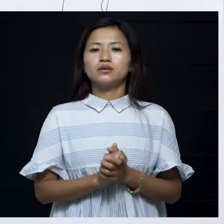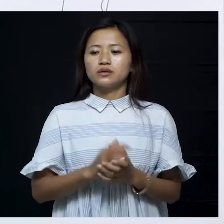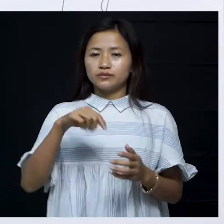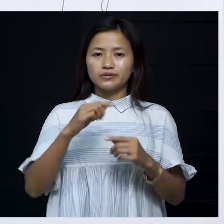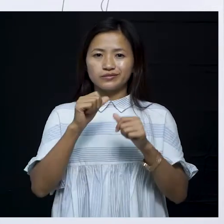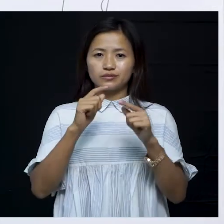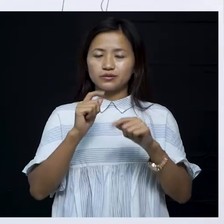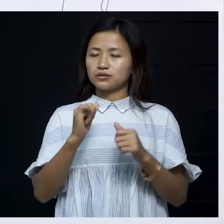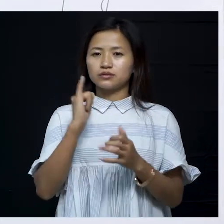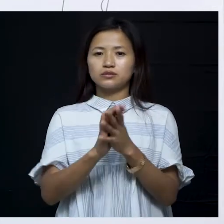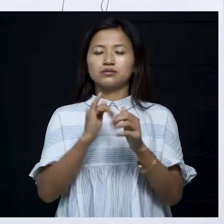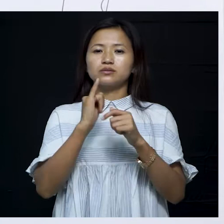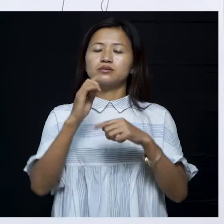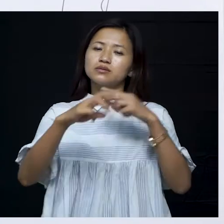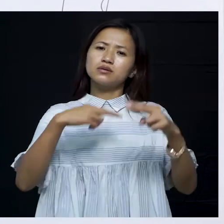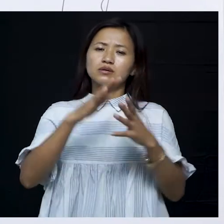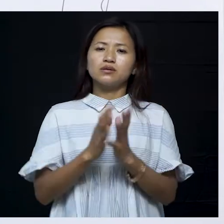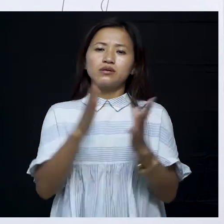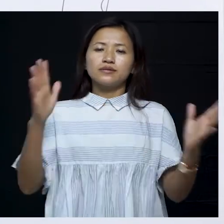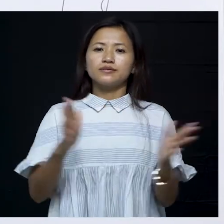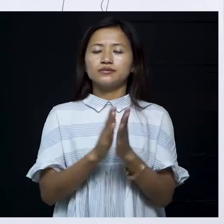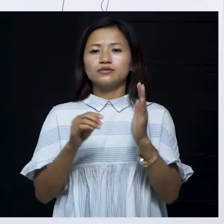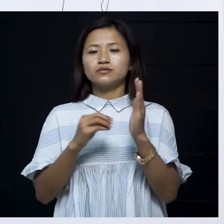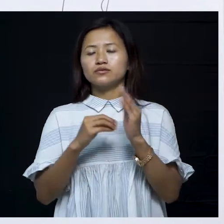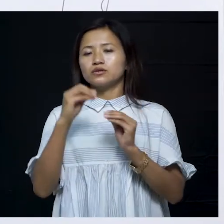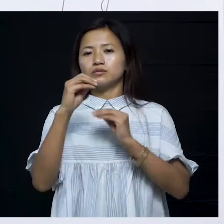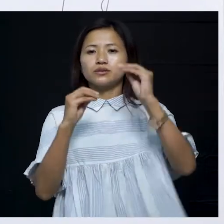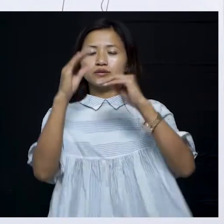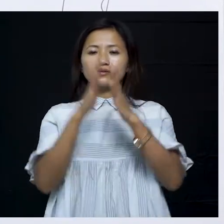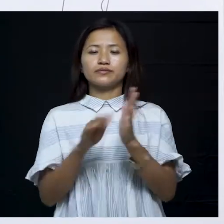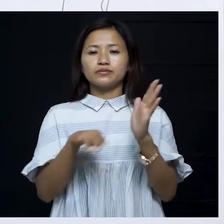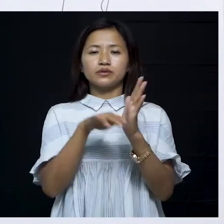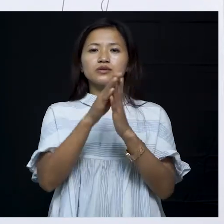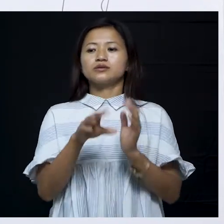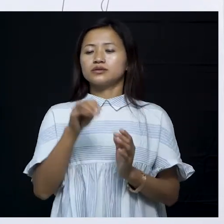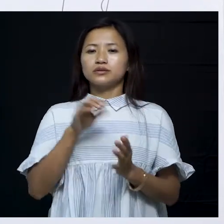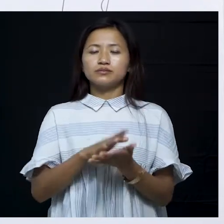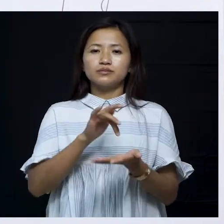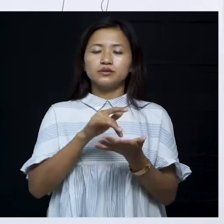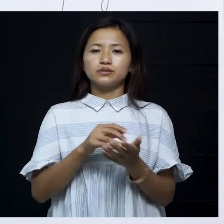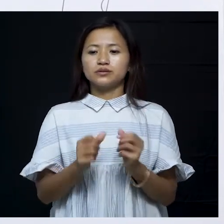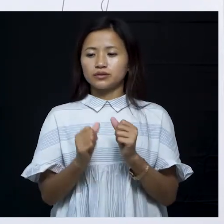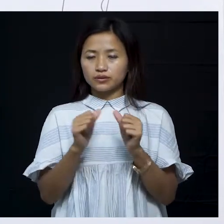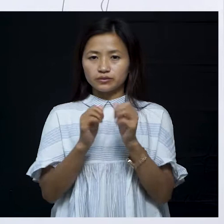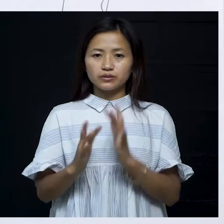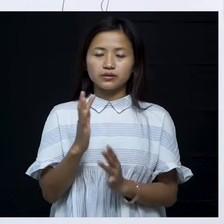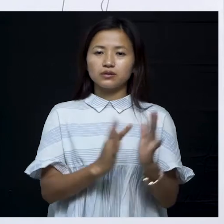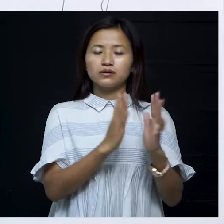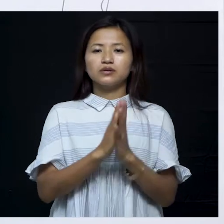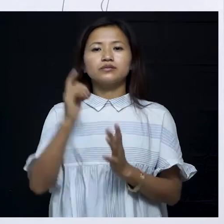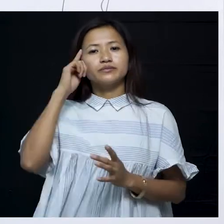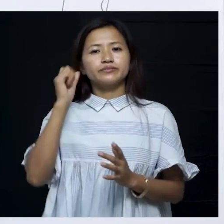industry also, a lot of developments have come up, just like how developments have taken place in agriculture, right? If